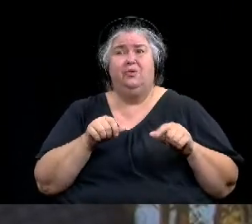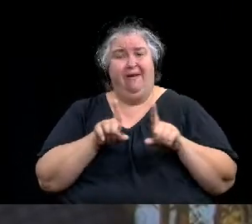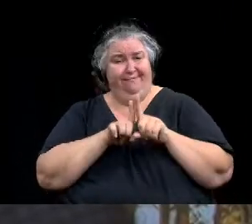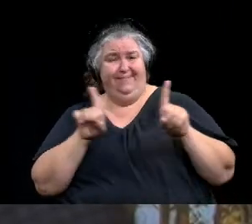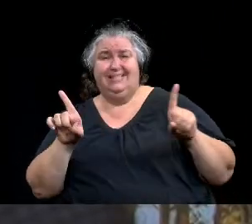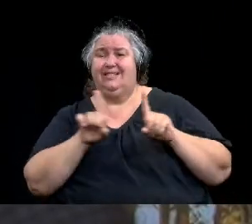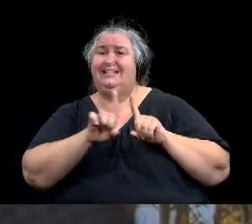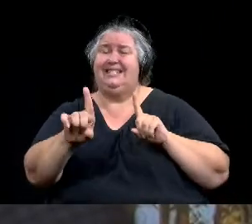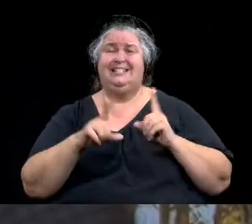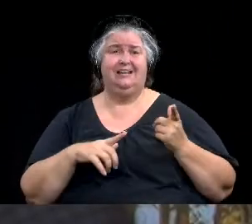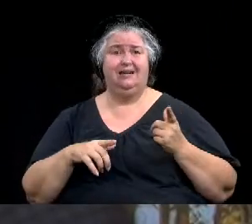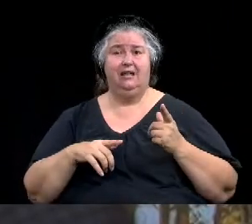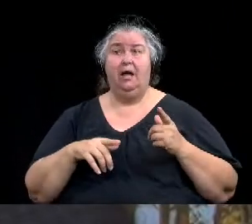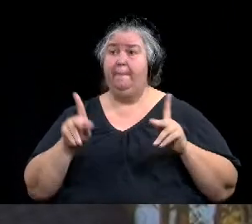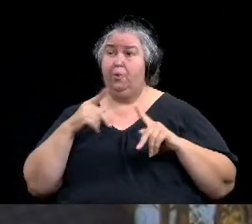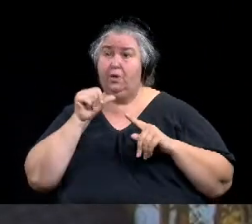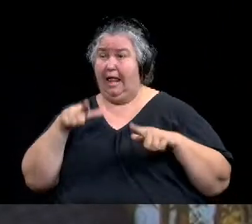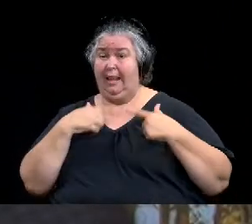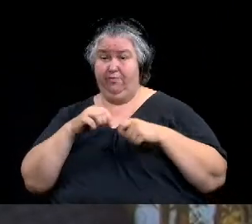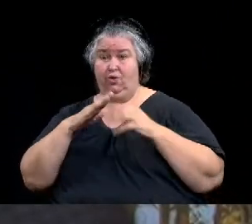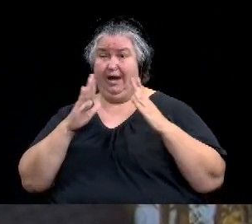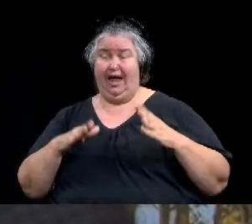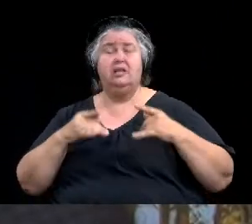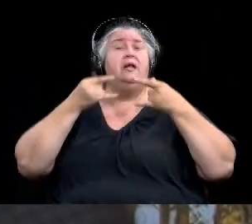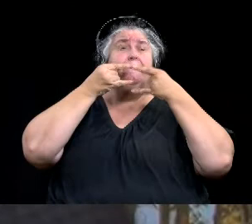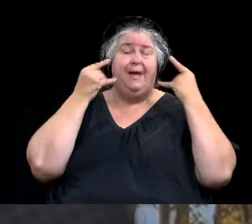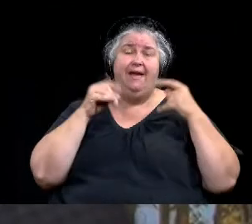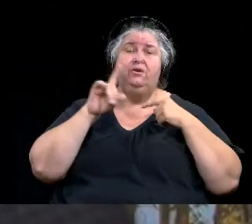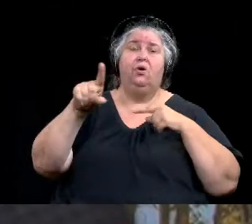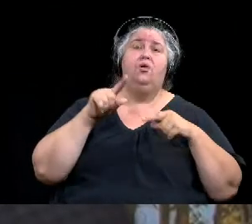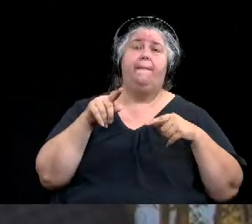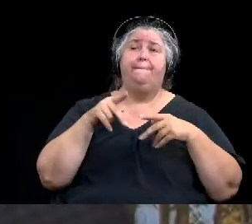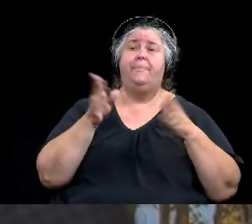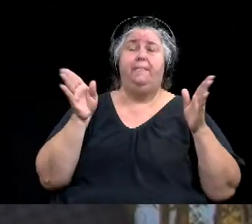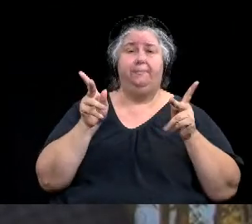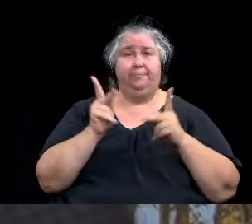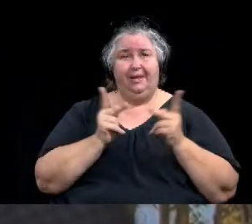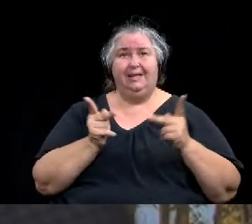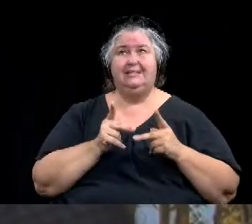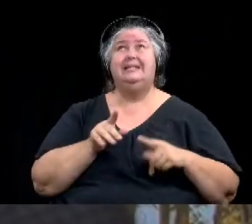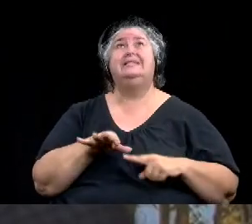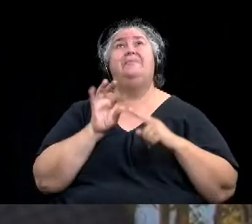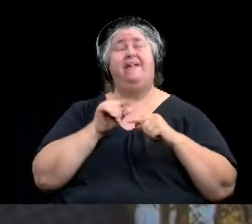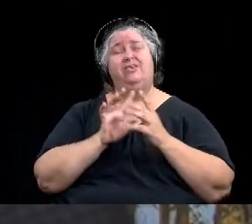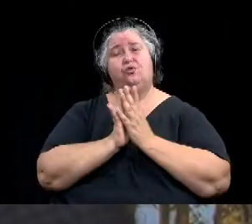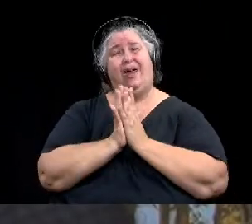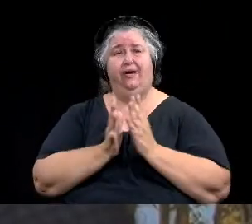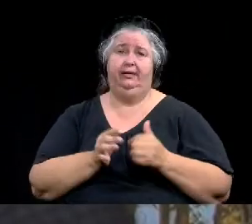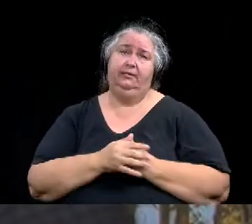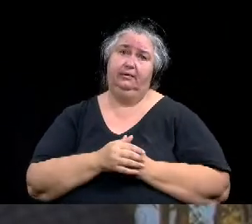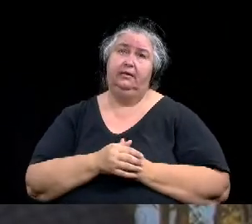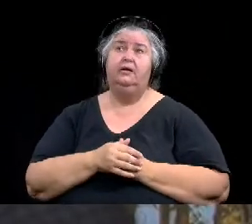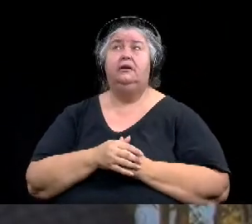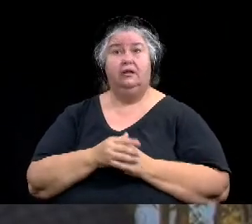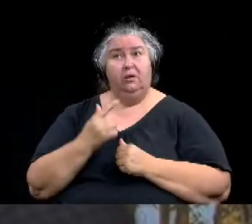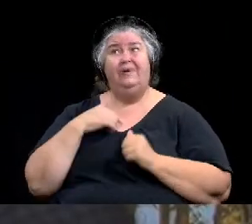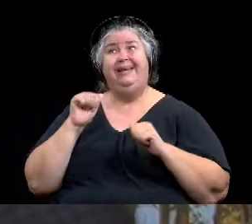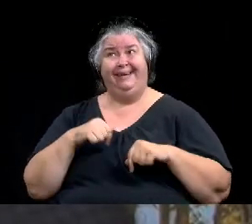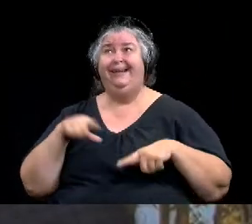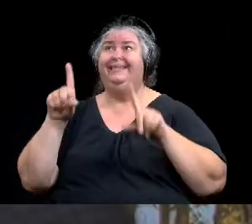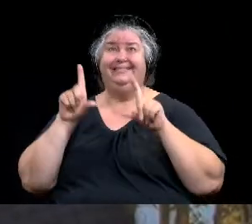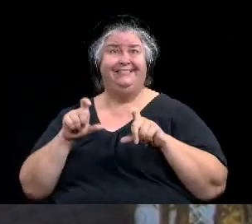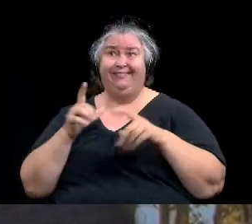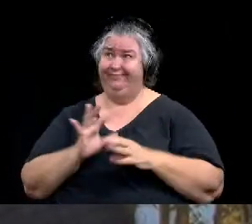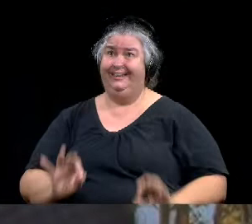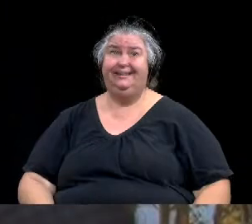from others who don't live in your household, and wear a mask when you're in public, especially in a crowded environment. And we can get tested. If